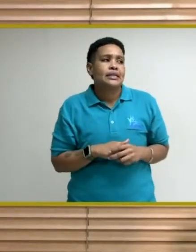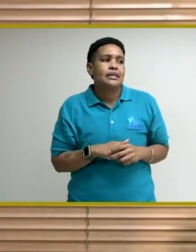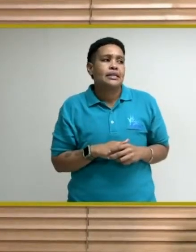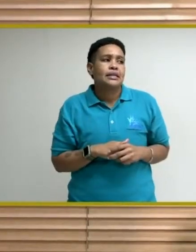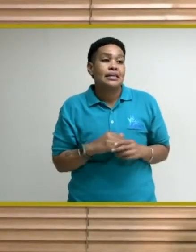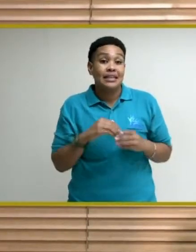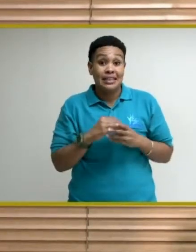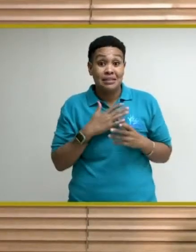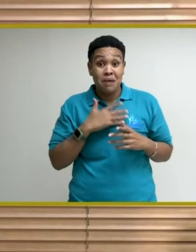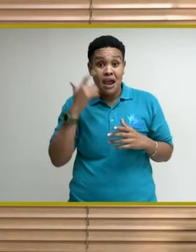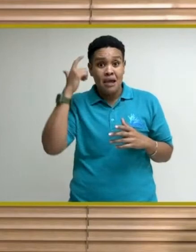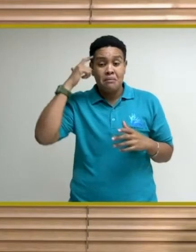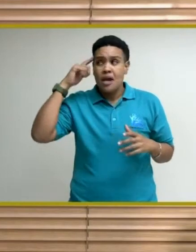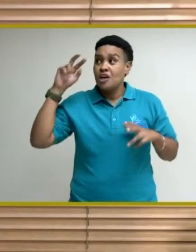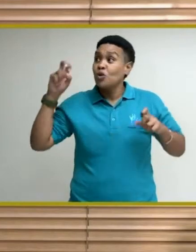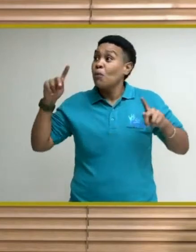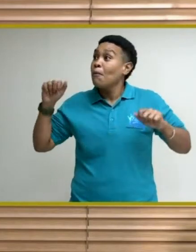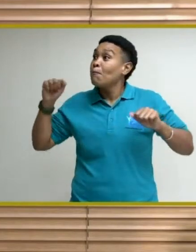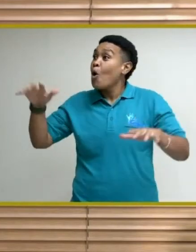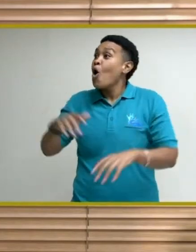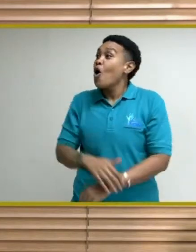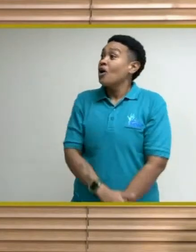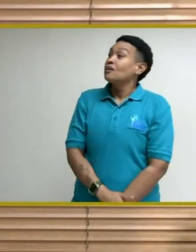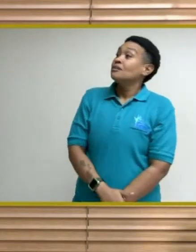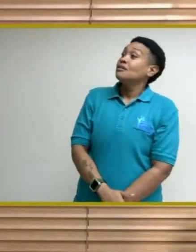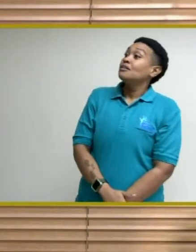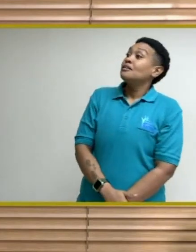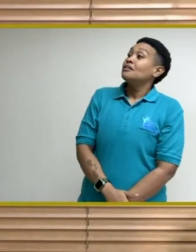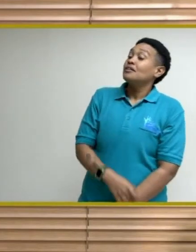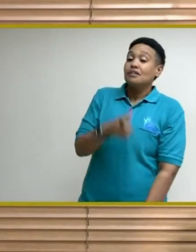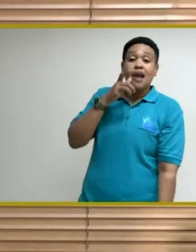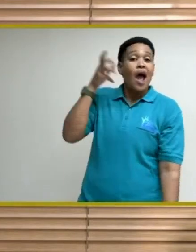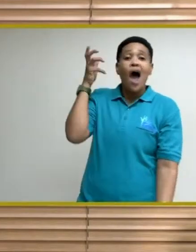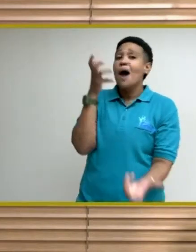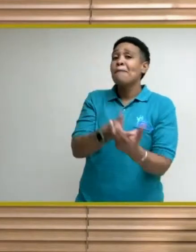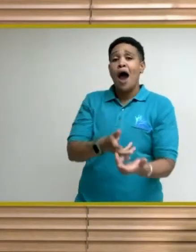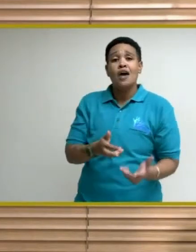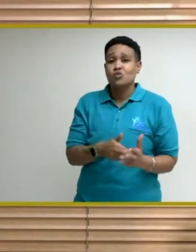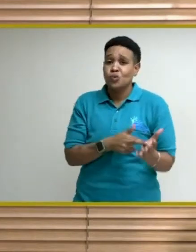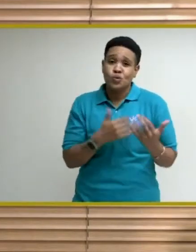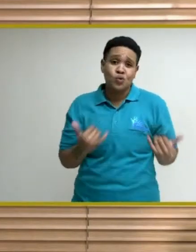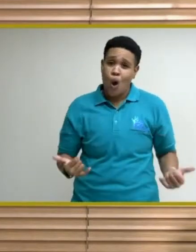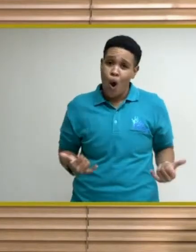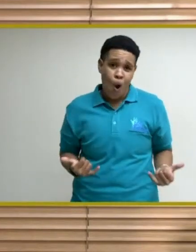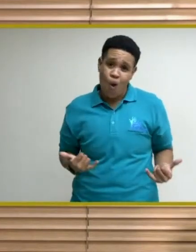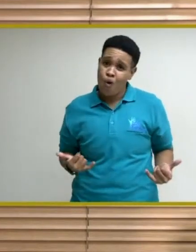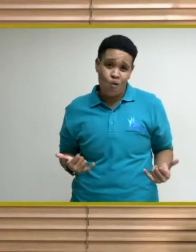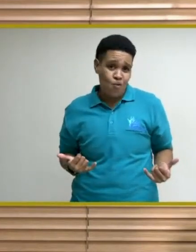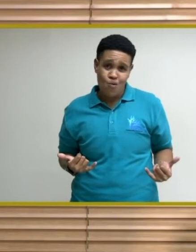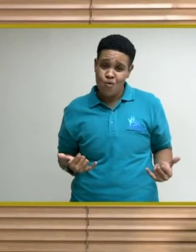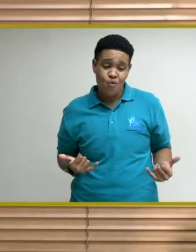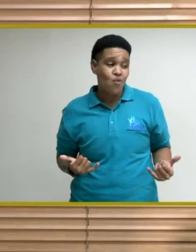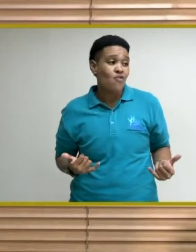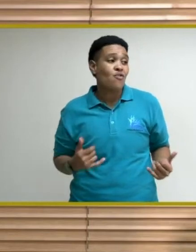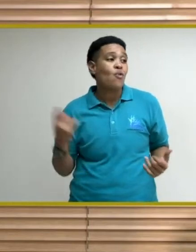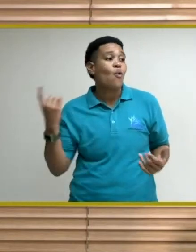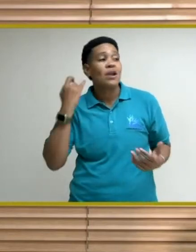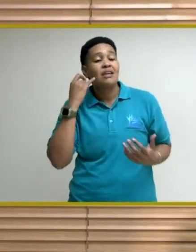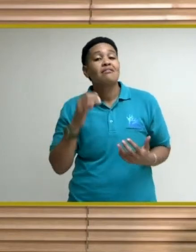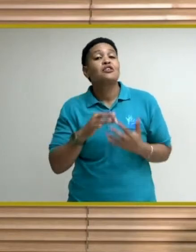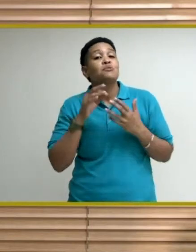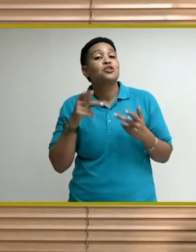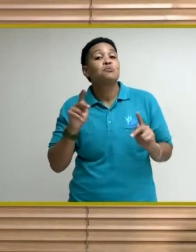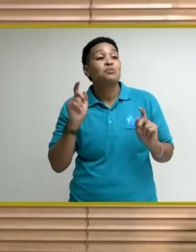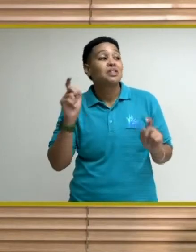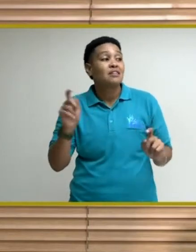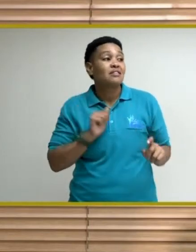to my mind, would not qualify under the existing orders, unless some special permission was given,